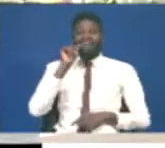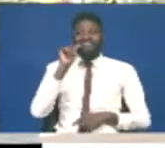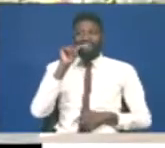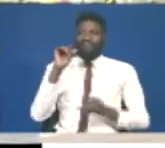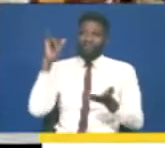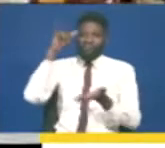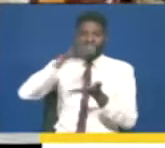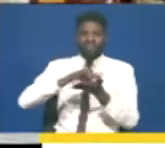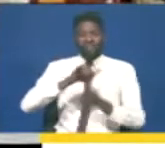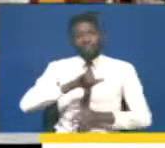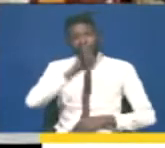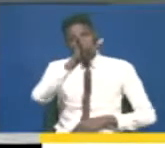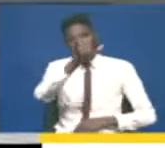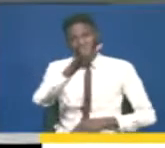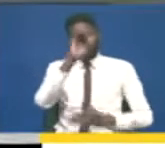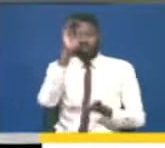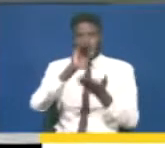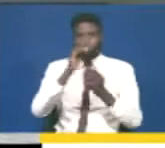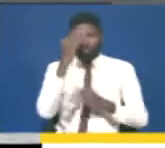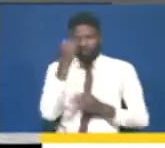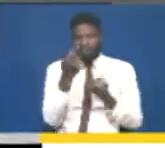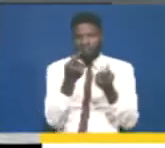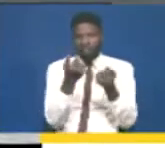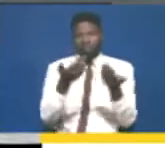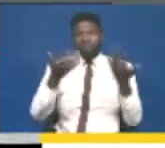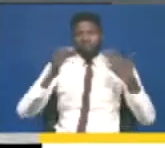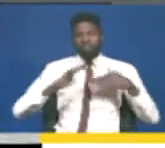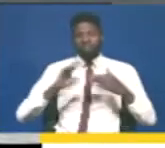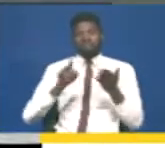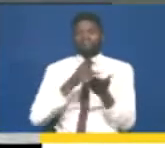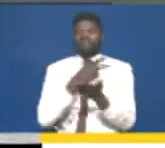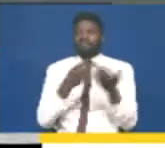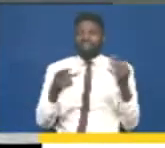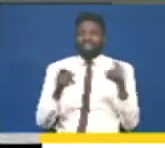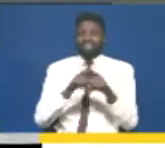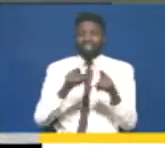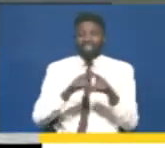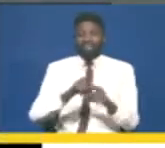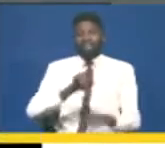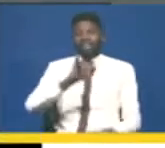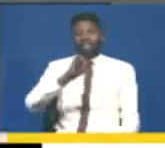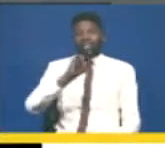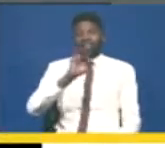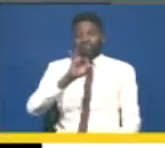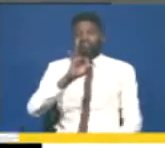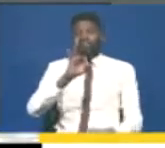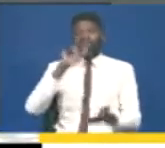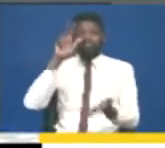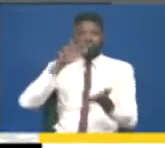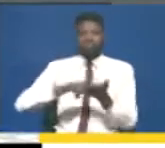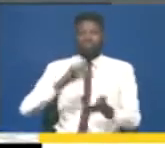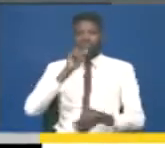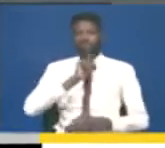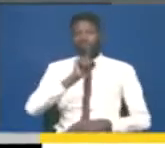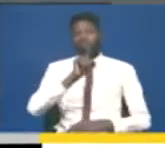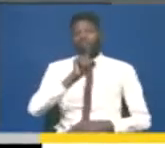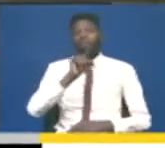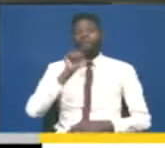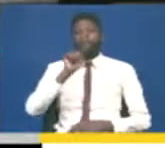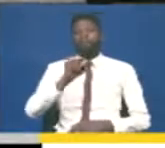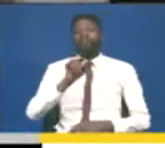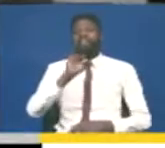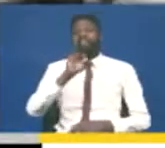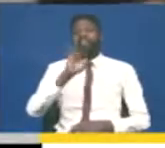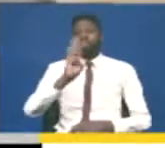recover funds. Elsewhere, the International Monetary Fund has approved a $1.3 billion loan to Zambia. This will